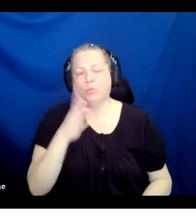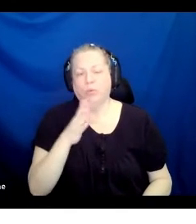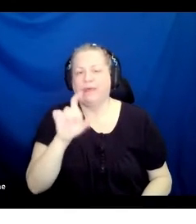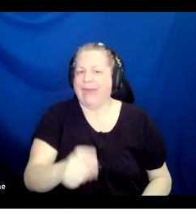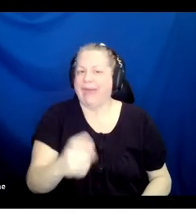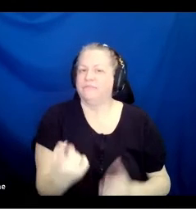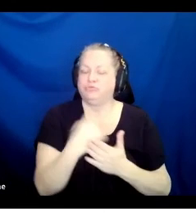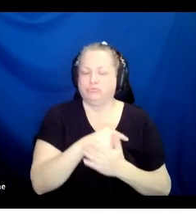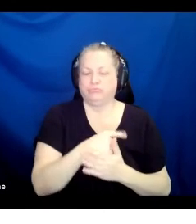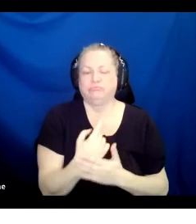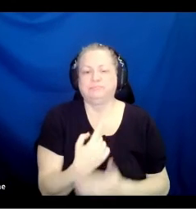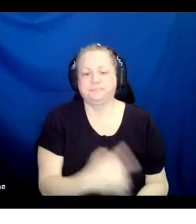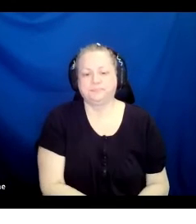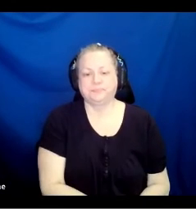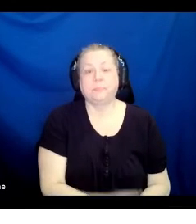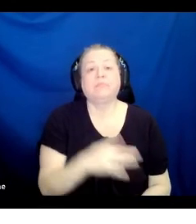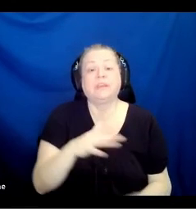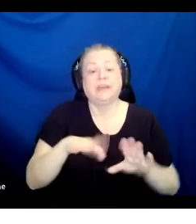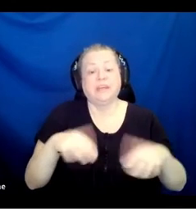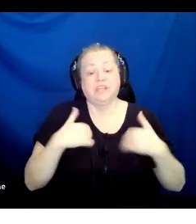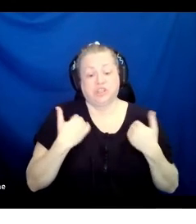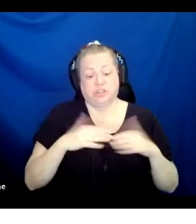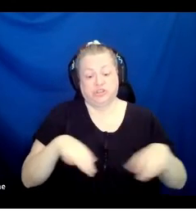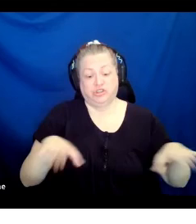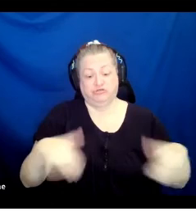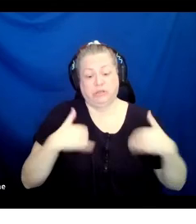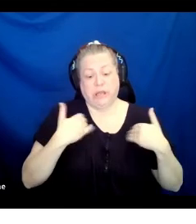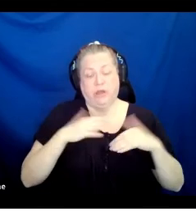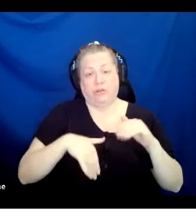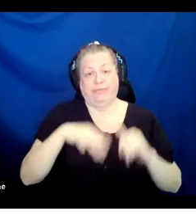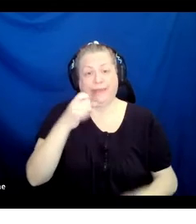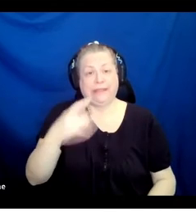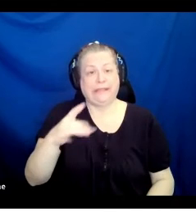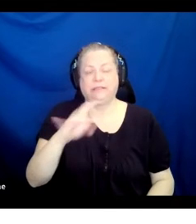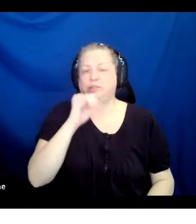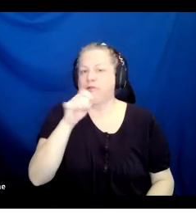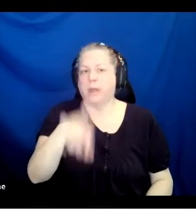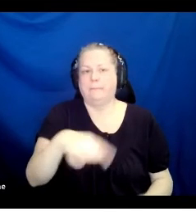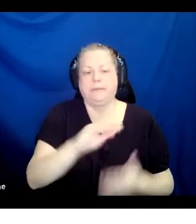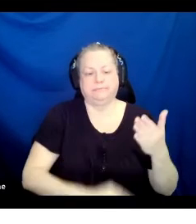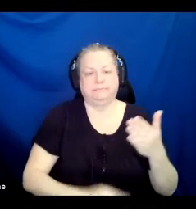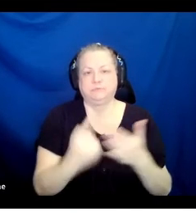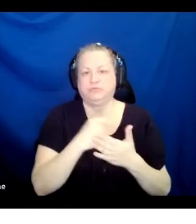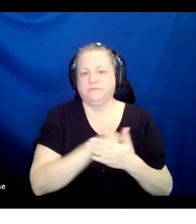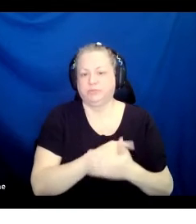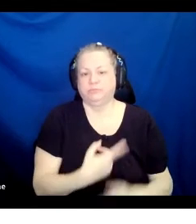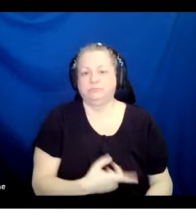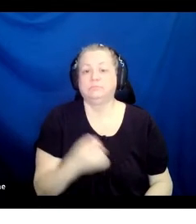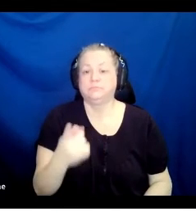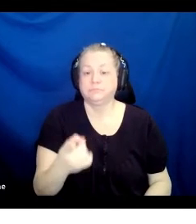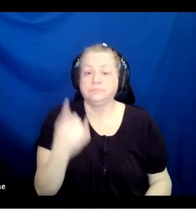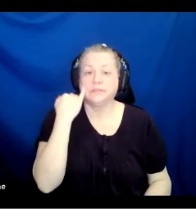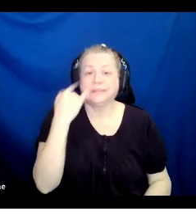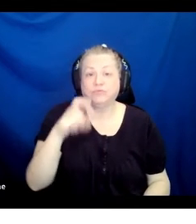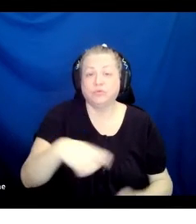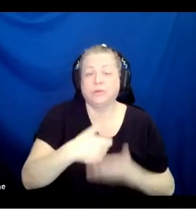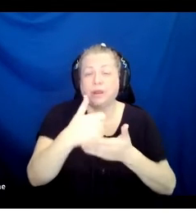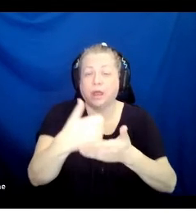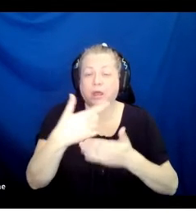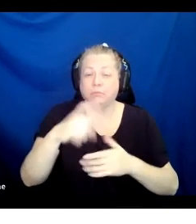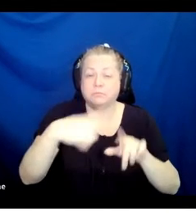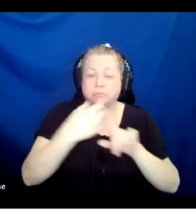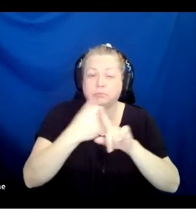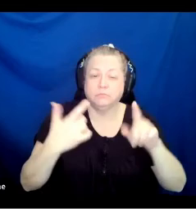do not need to complete a review until they turn 18. Where to get help? If people have questions or need